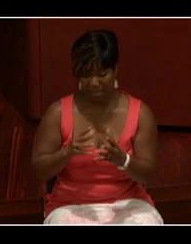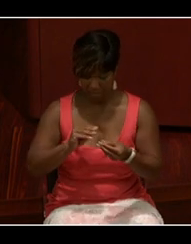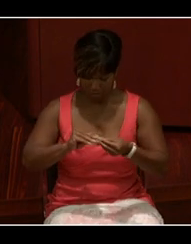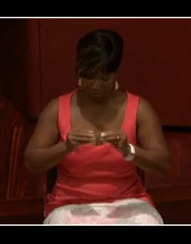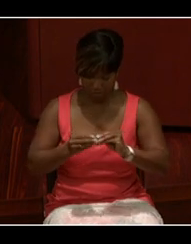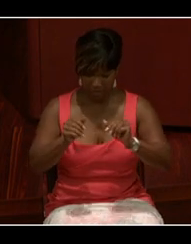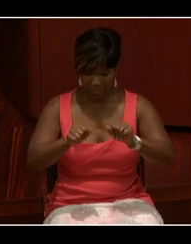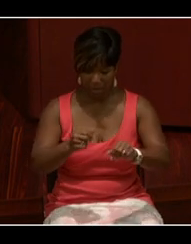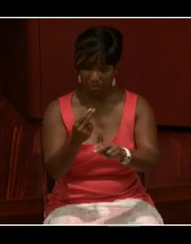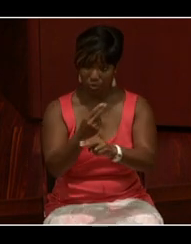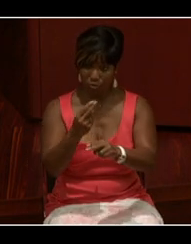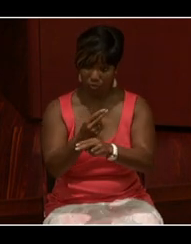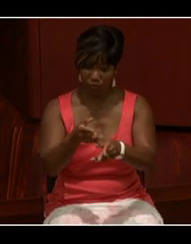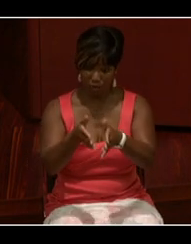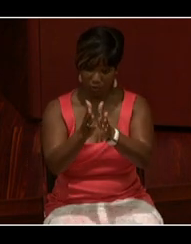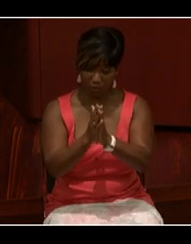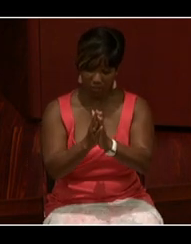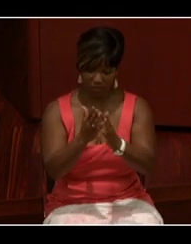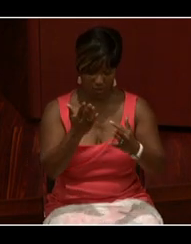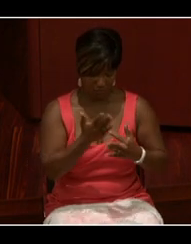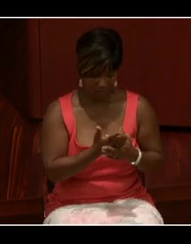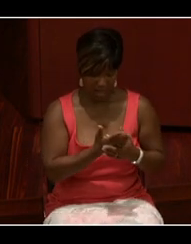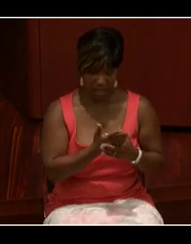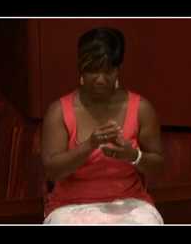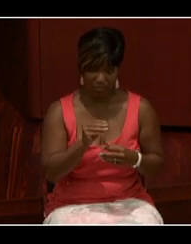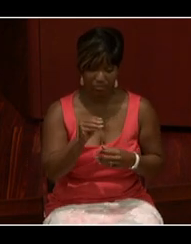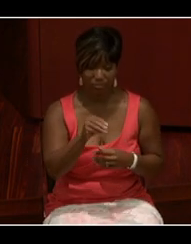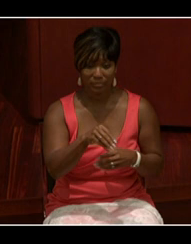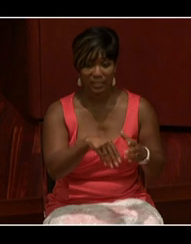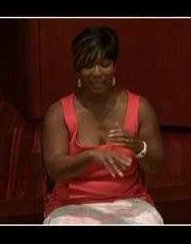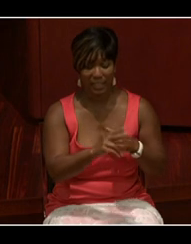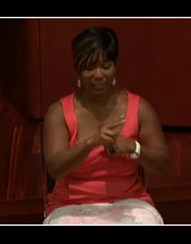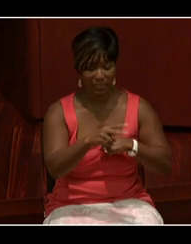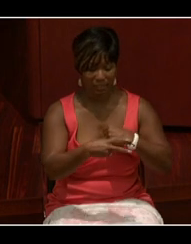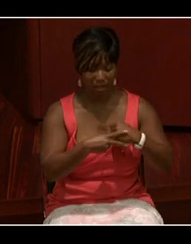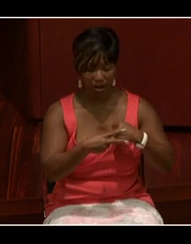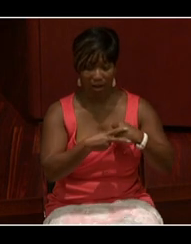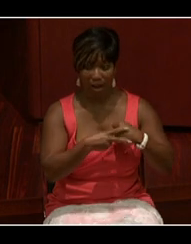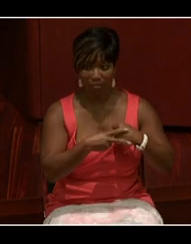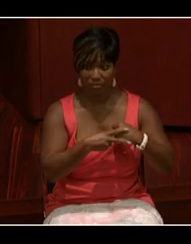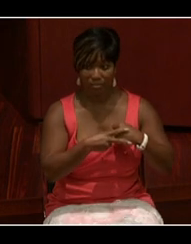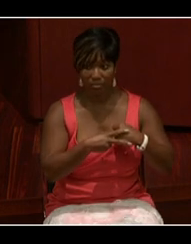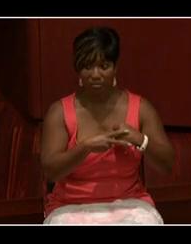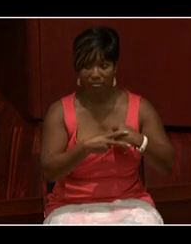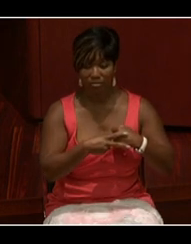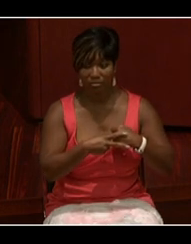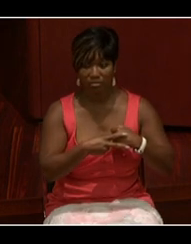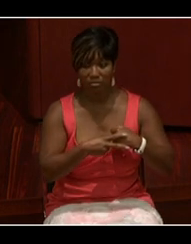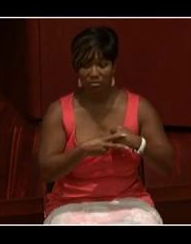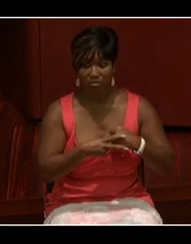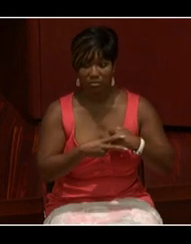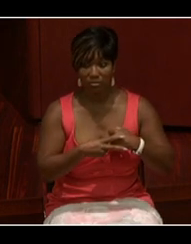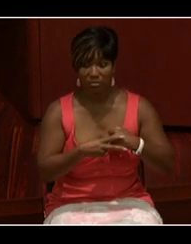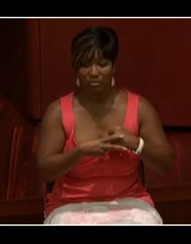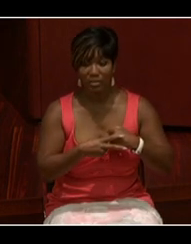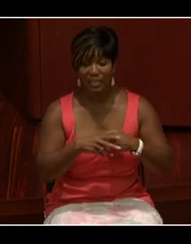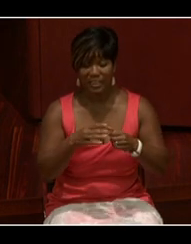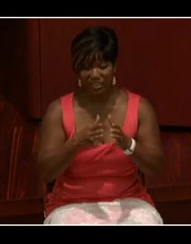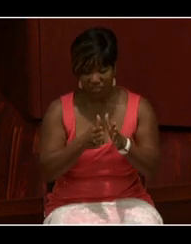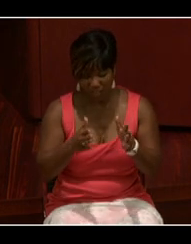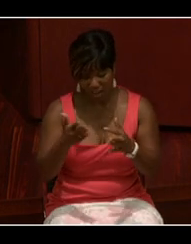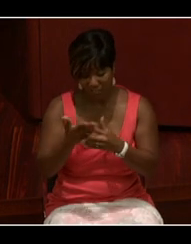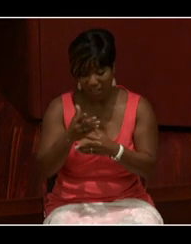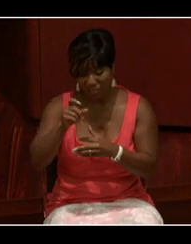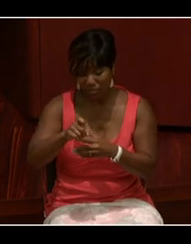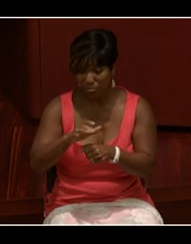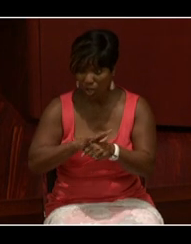can be used if a request for a file is placed with the National Archives in San Francisco. In general, a file should be able